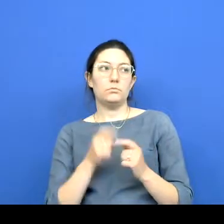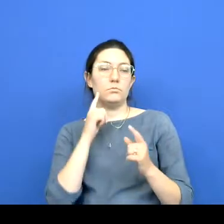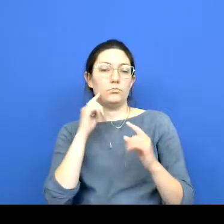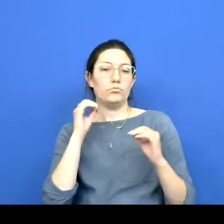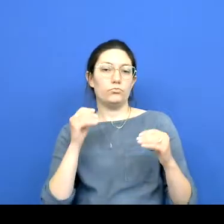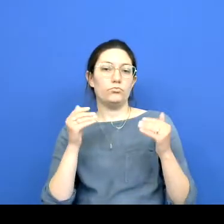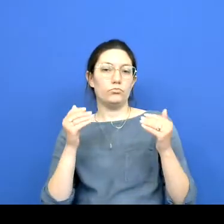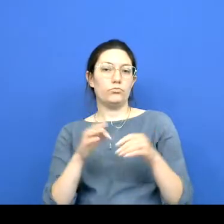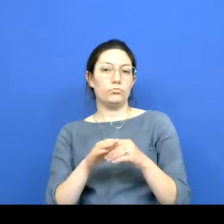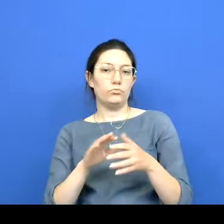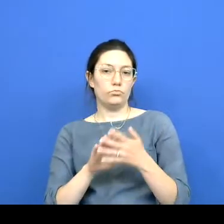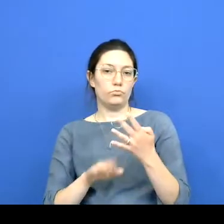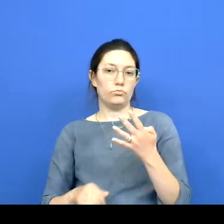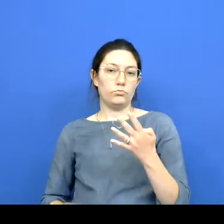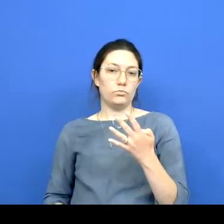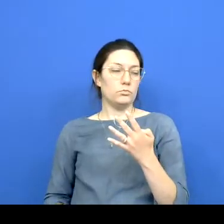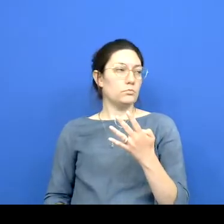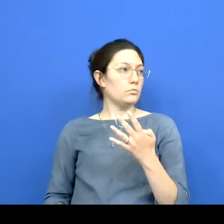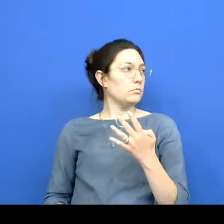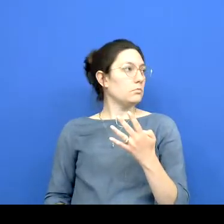Hearing and seeing none, please call the roll.